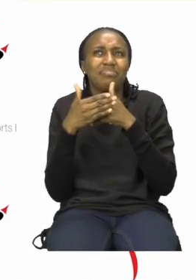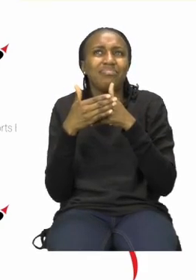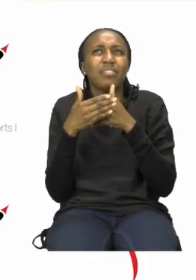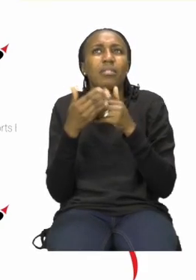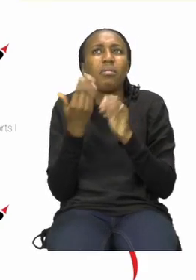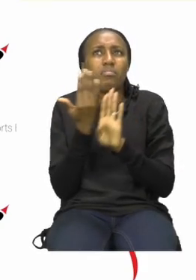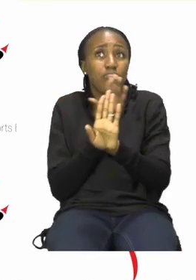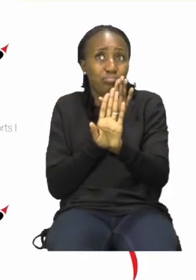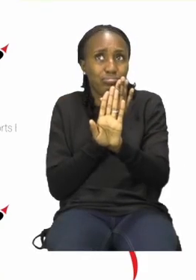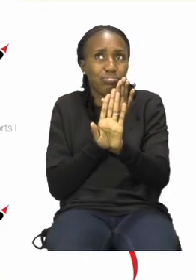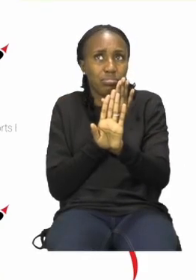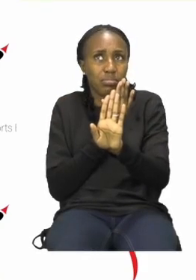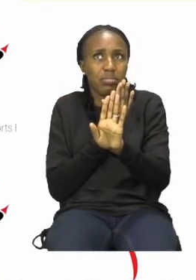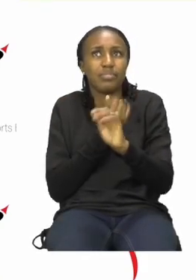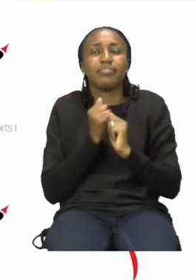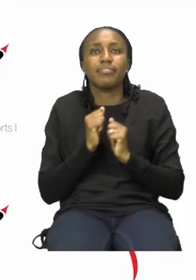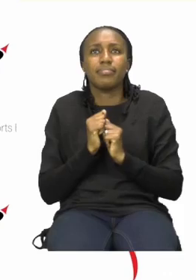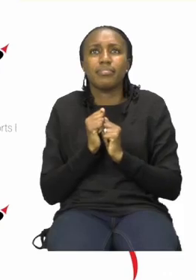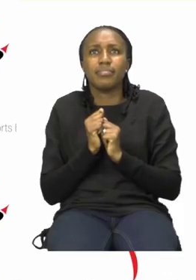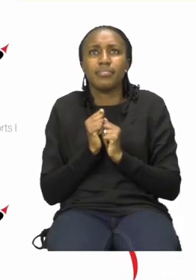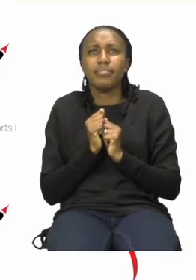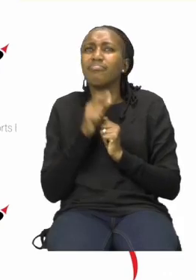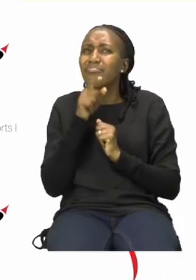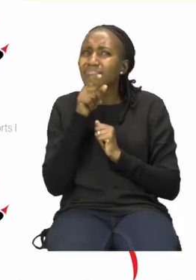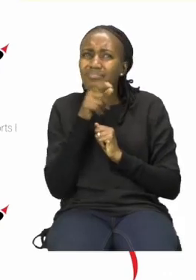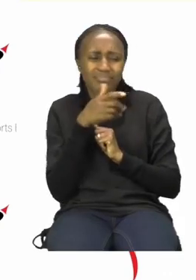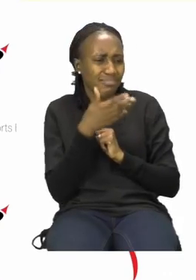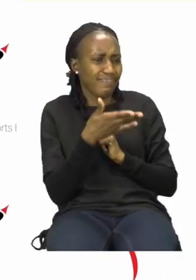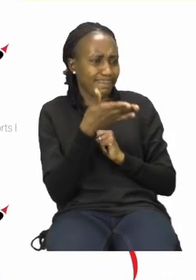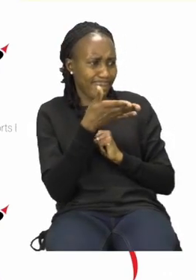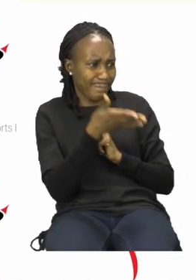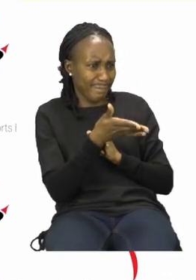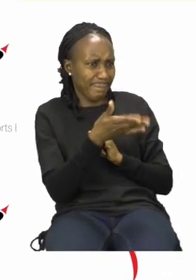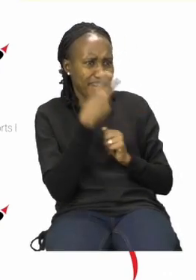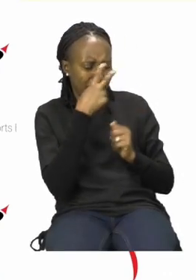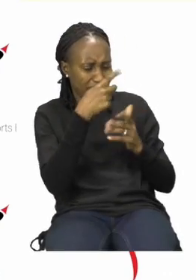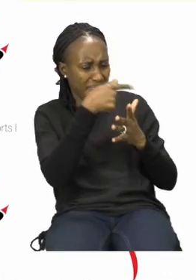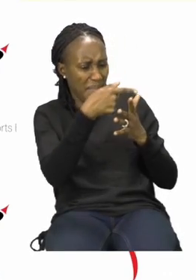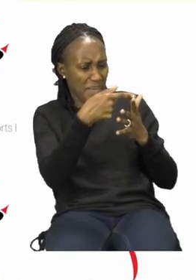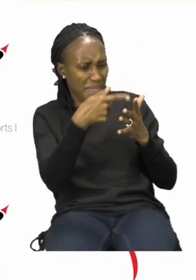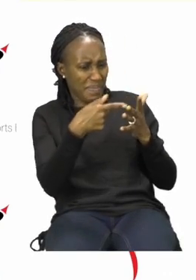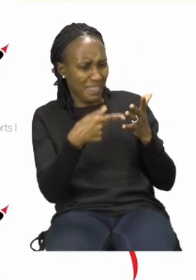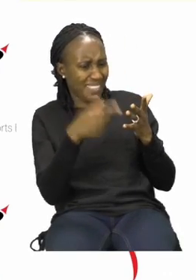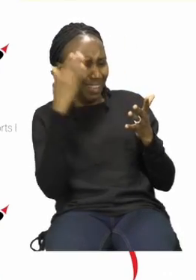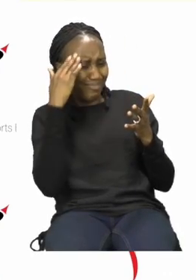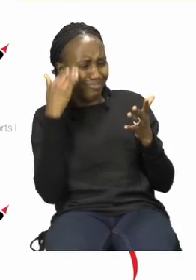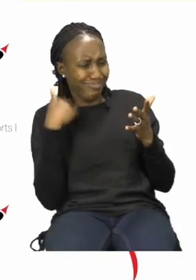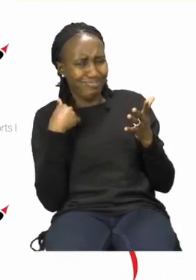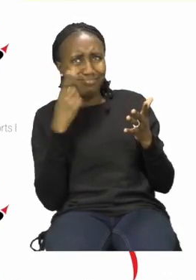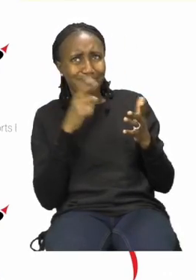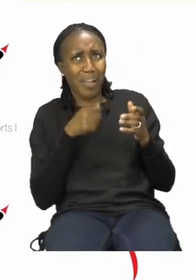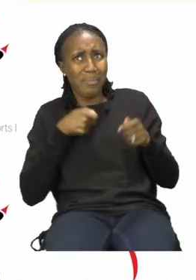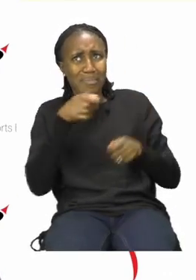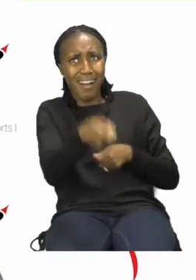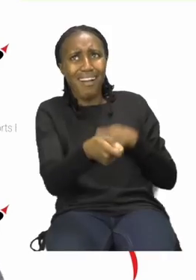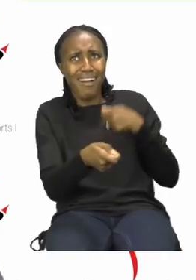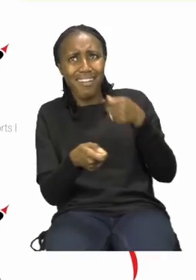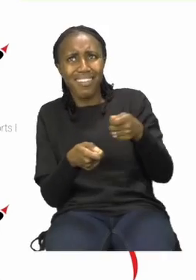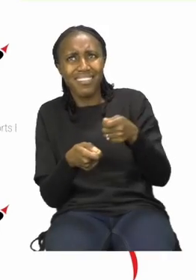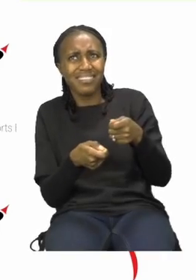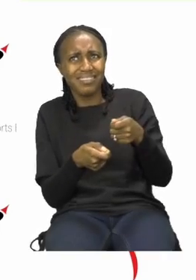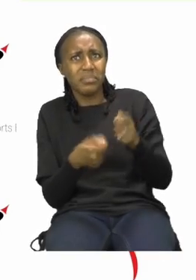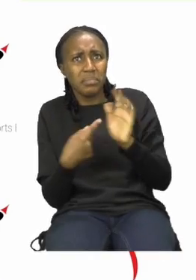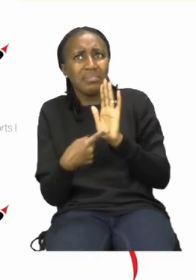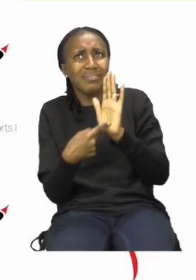and protected. And maybe just going through some of the I don't know if I should call them swords. Maybe you can just show some